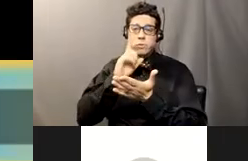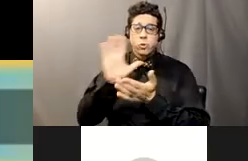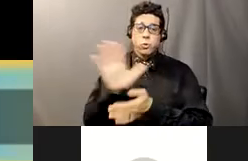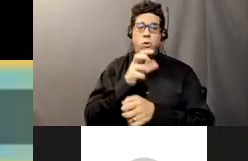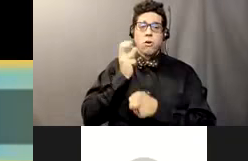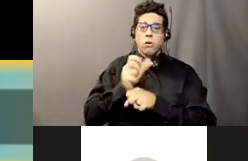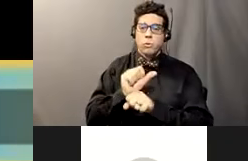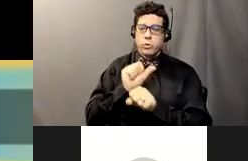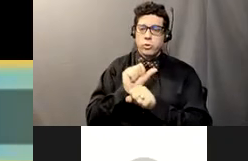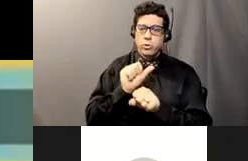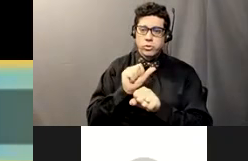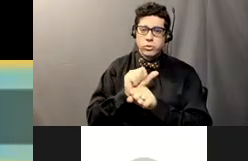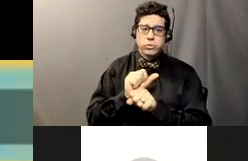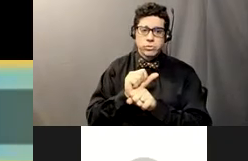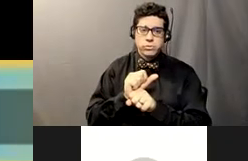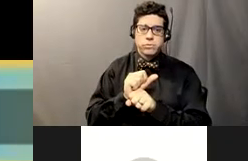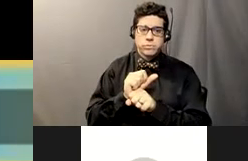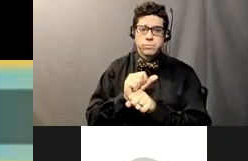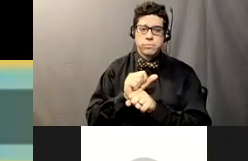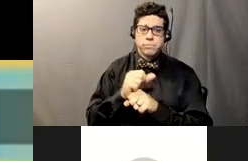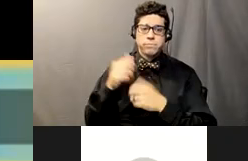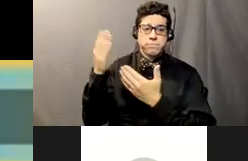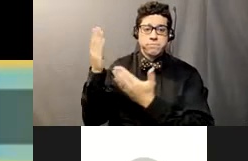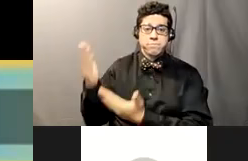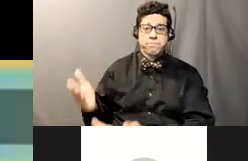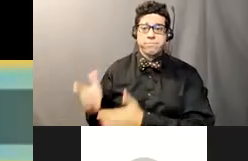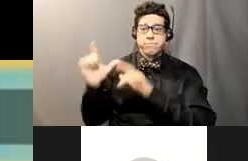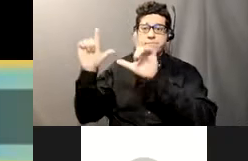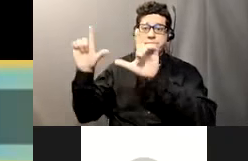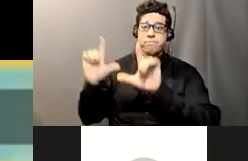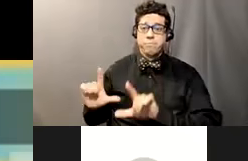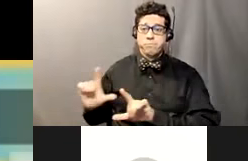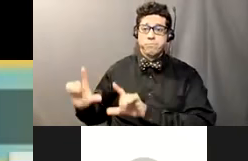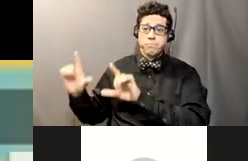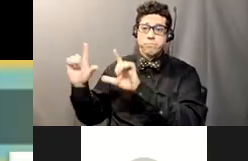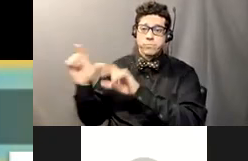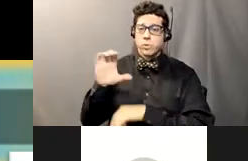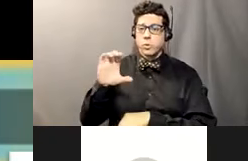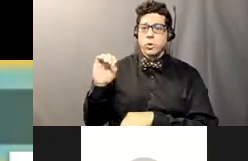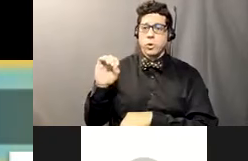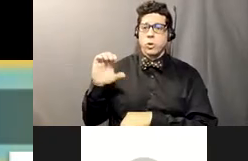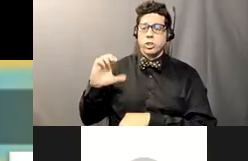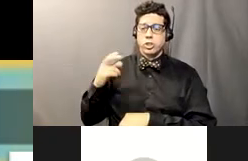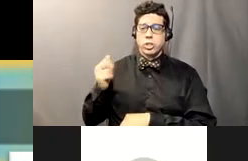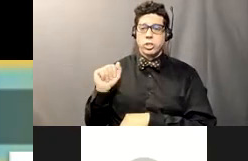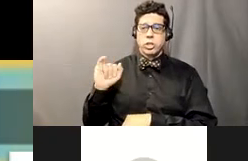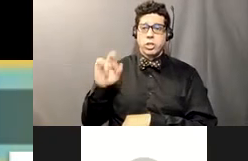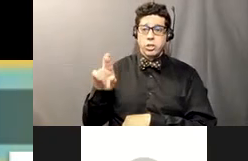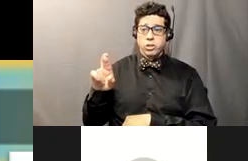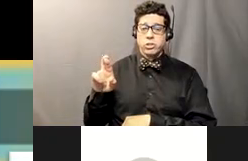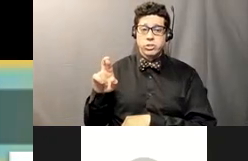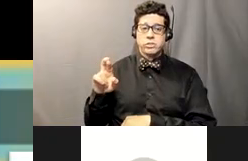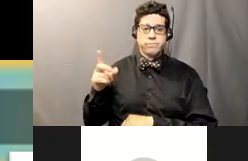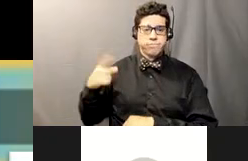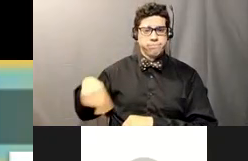making here in our county. And here are your co-chairs. So we're just so deeply grateful